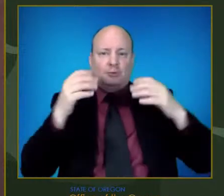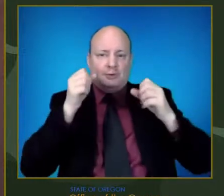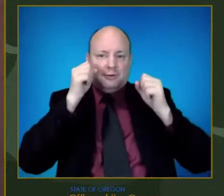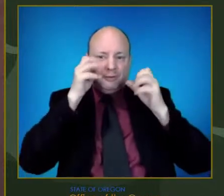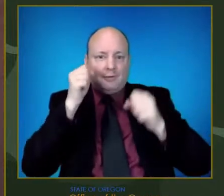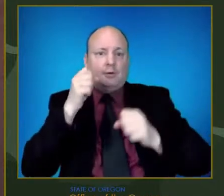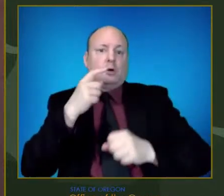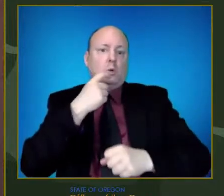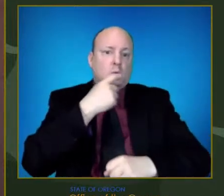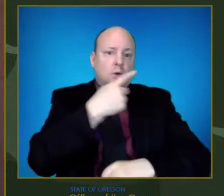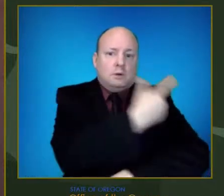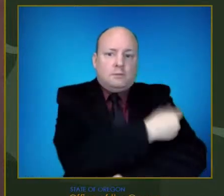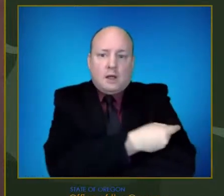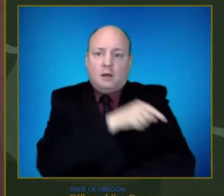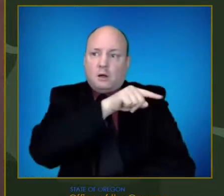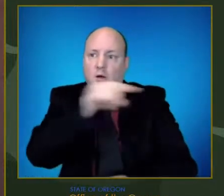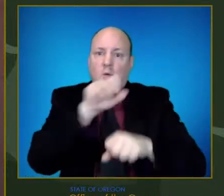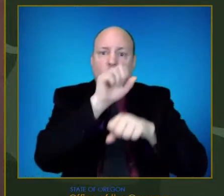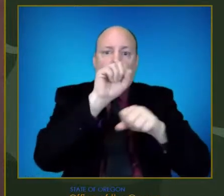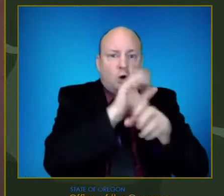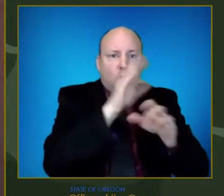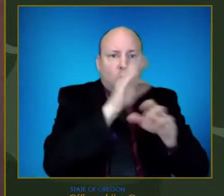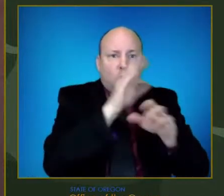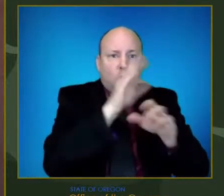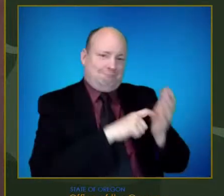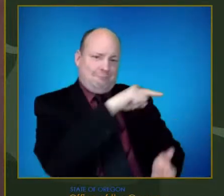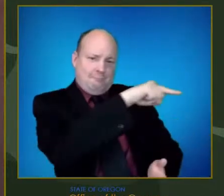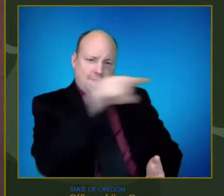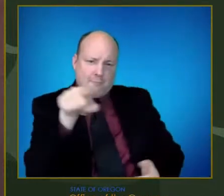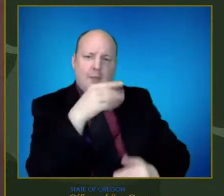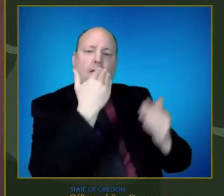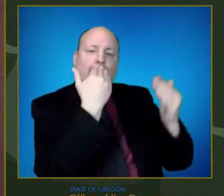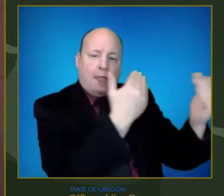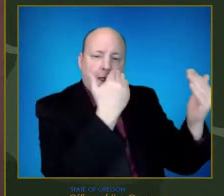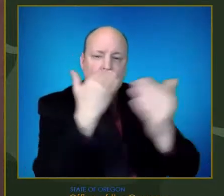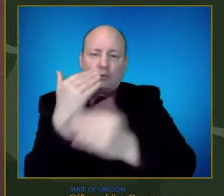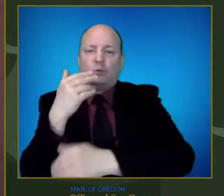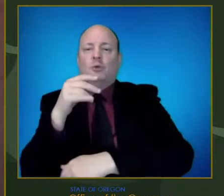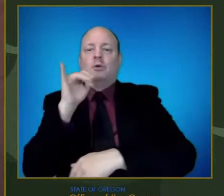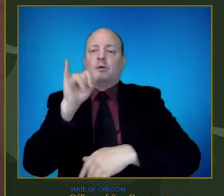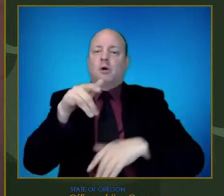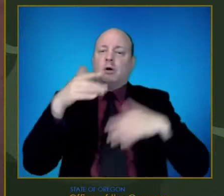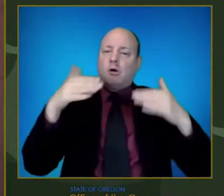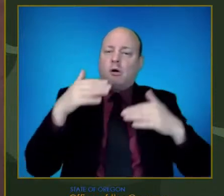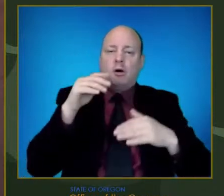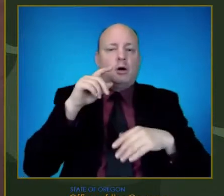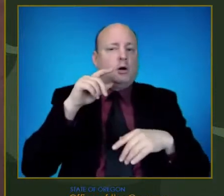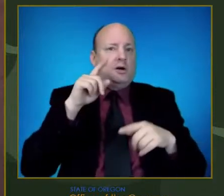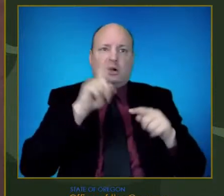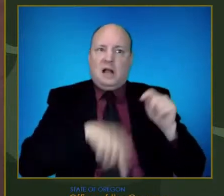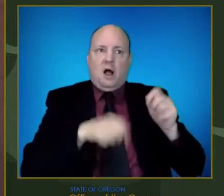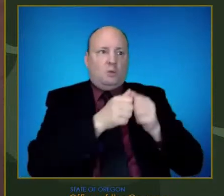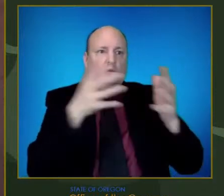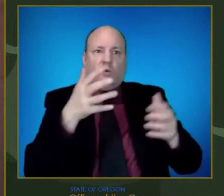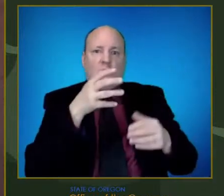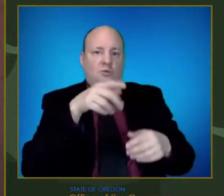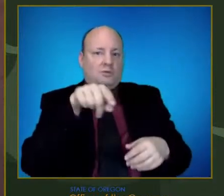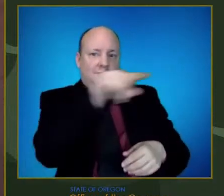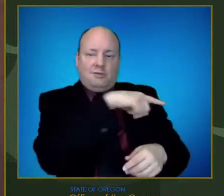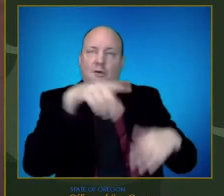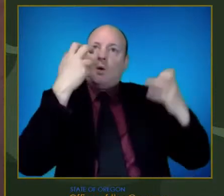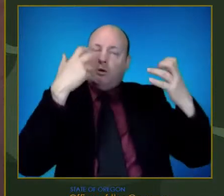We wouldn't be where we are in terms of shots in arms without you. So keep up the great work. We are so grateful for